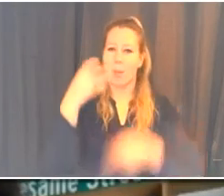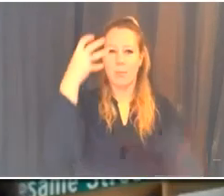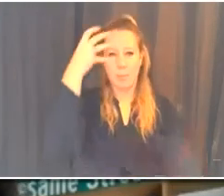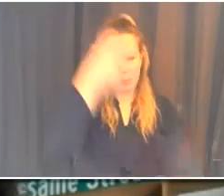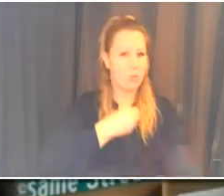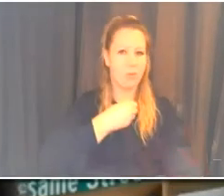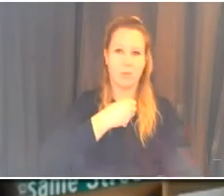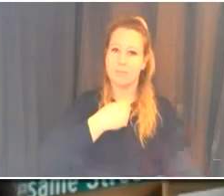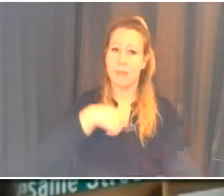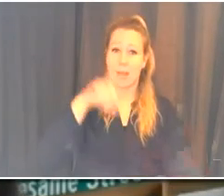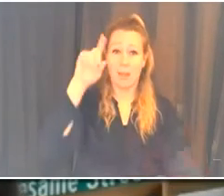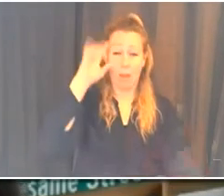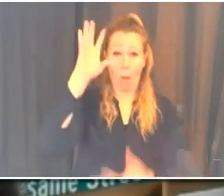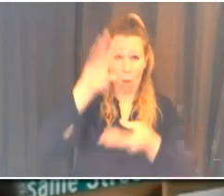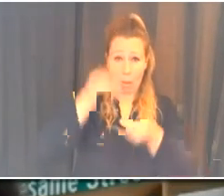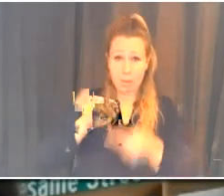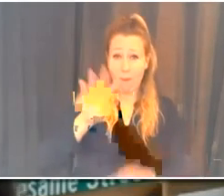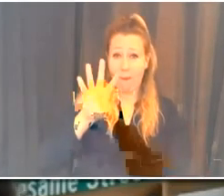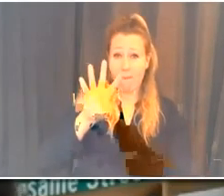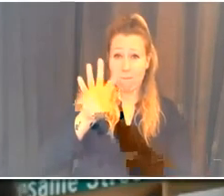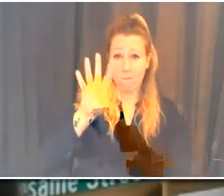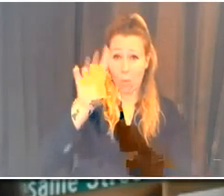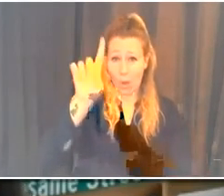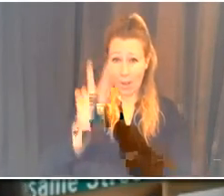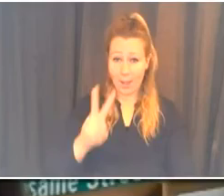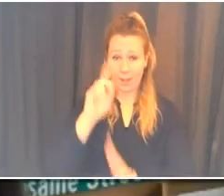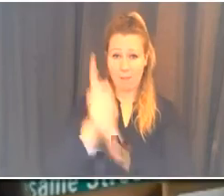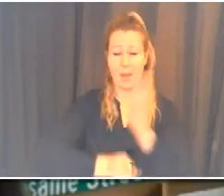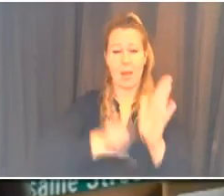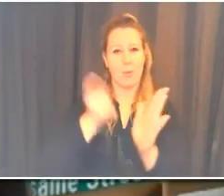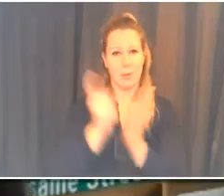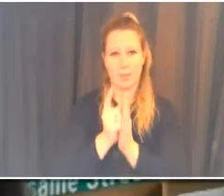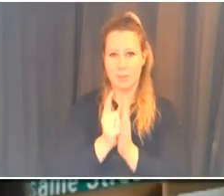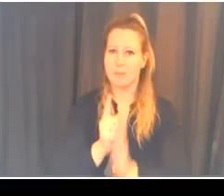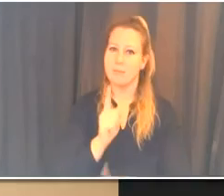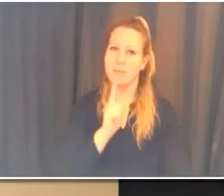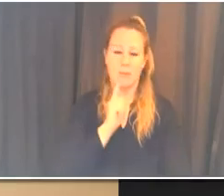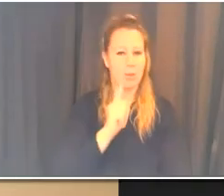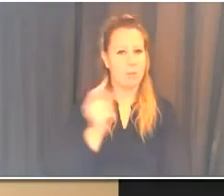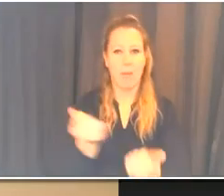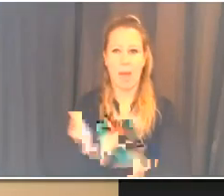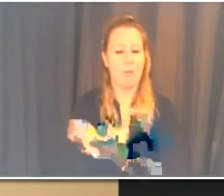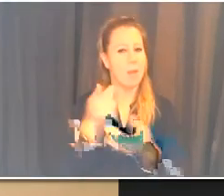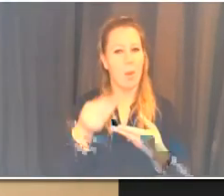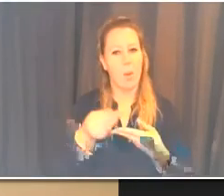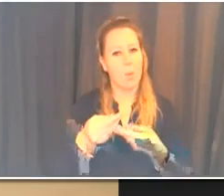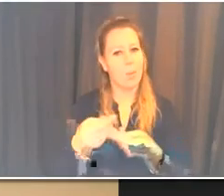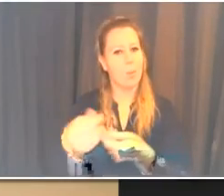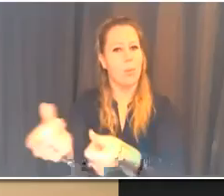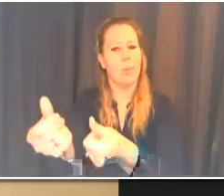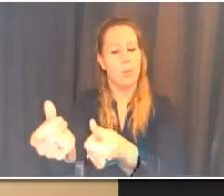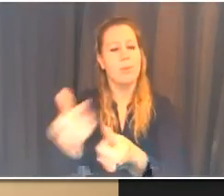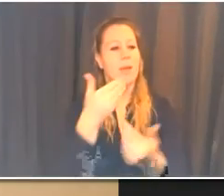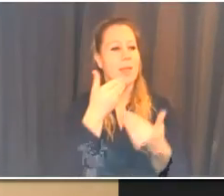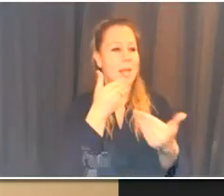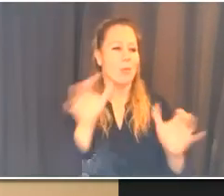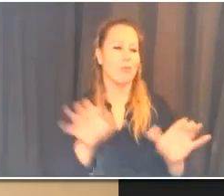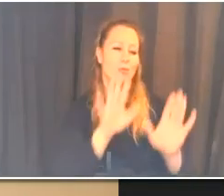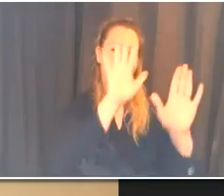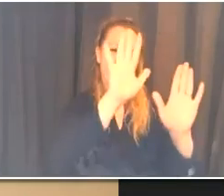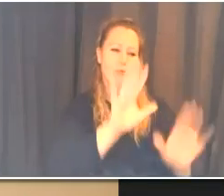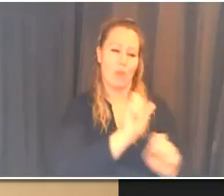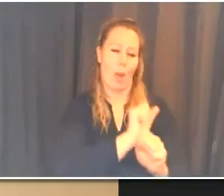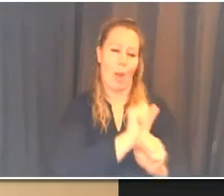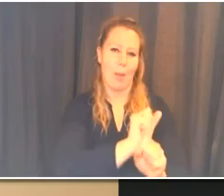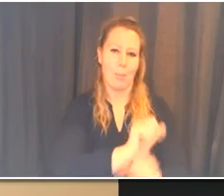closing statement I have a very short one but would you I defer to you sure then I